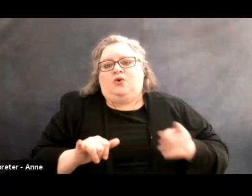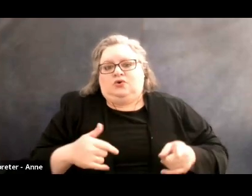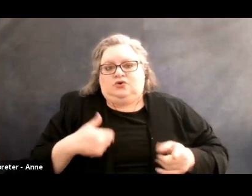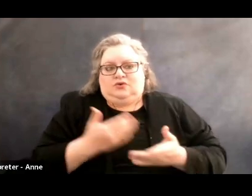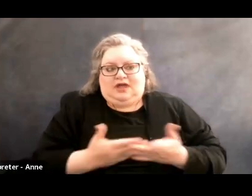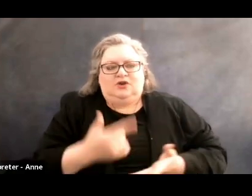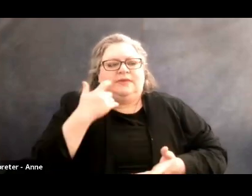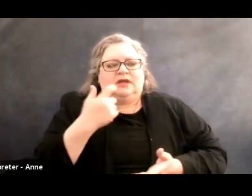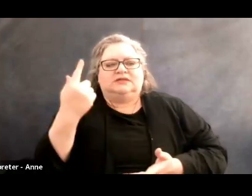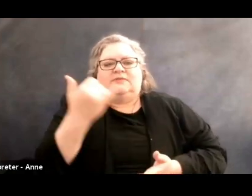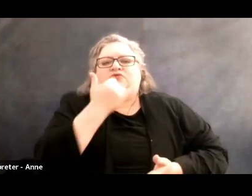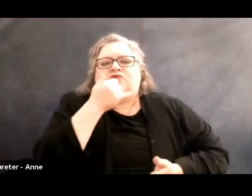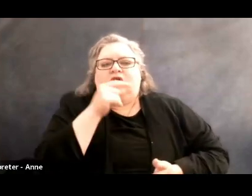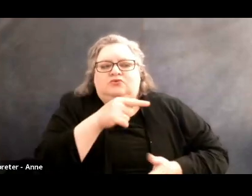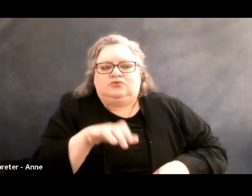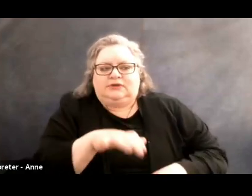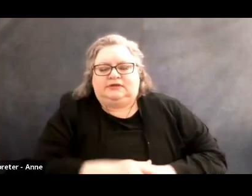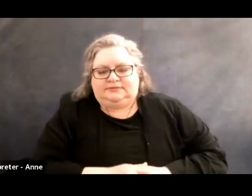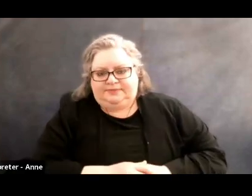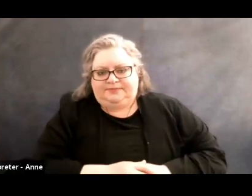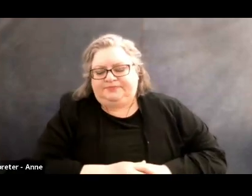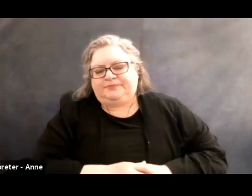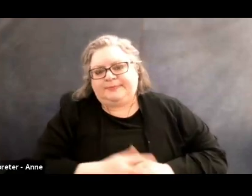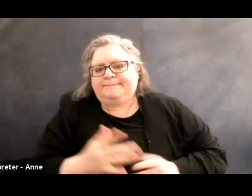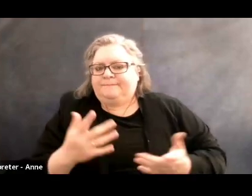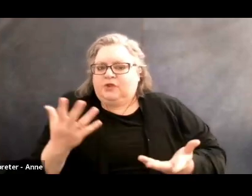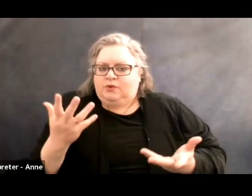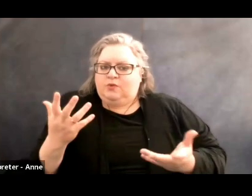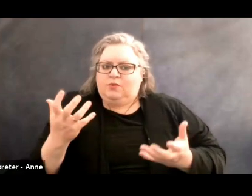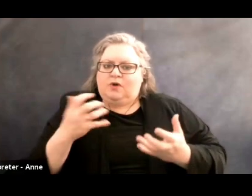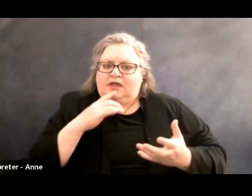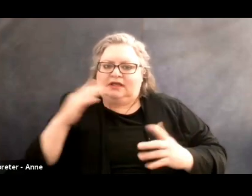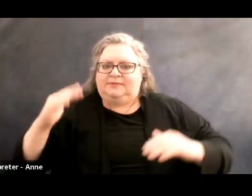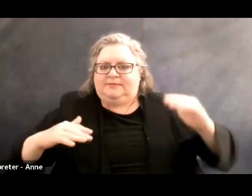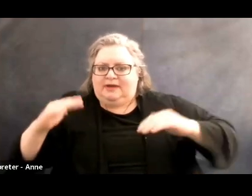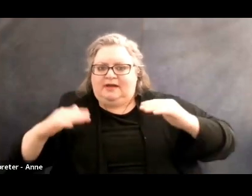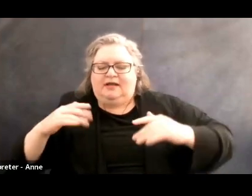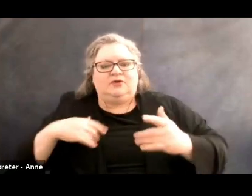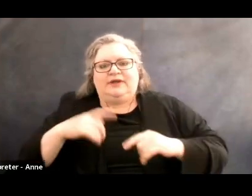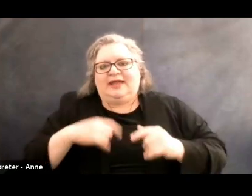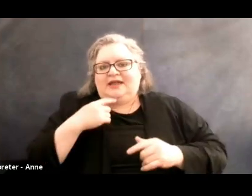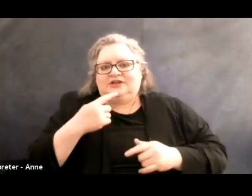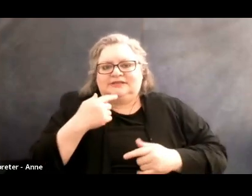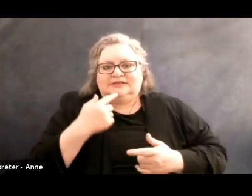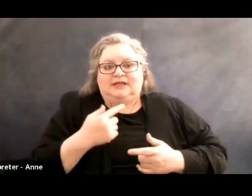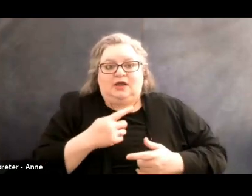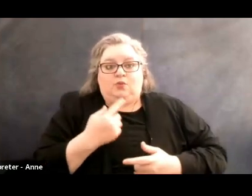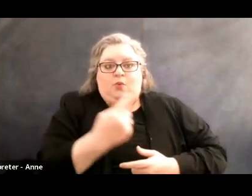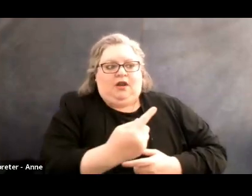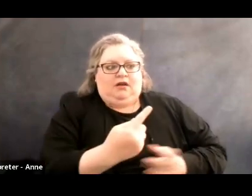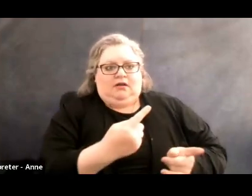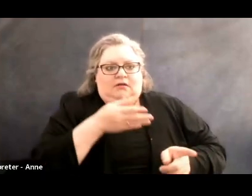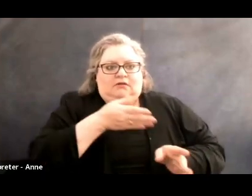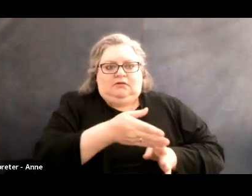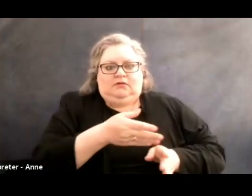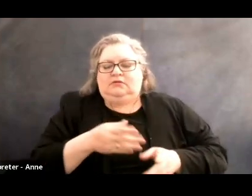because you did something wrong. And so we want to say it's a balance. Both are needed. We can't just talk about one. We have to talk